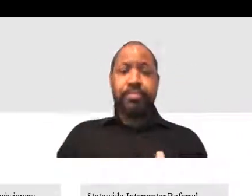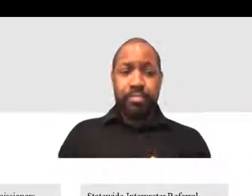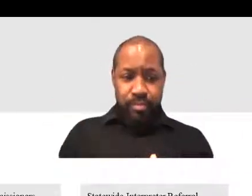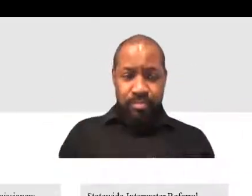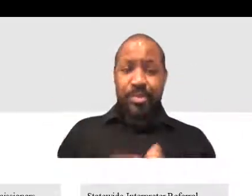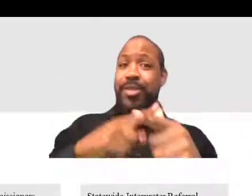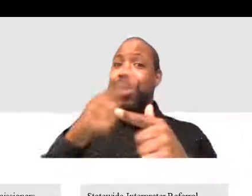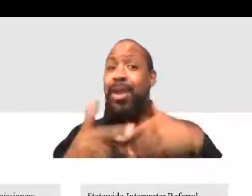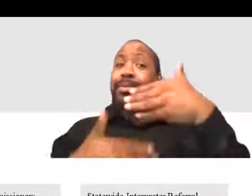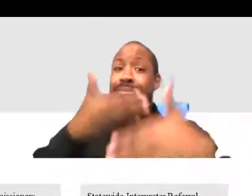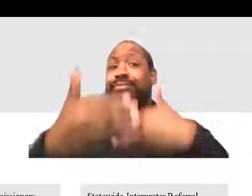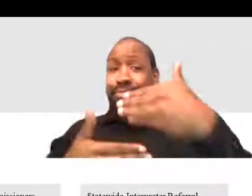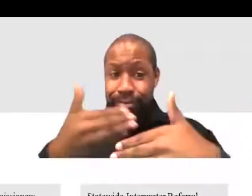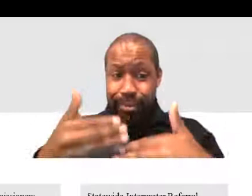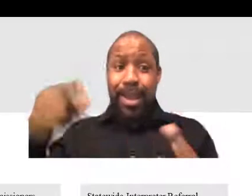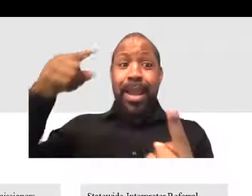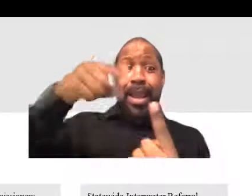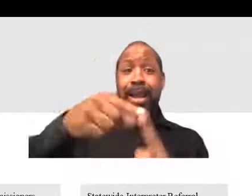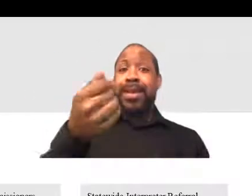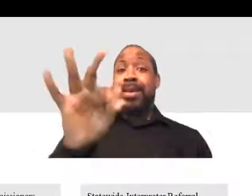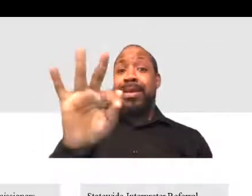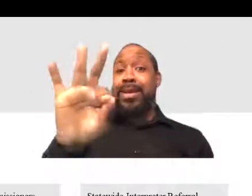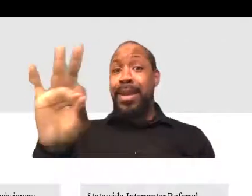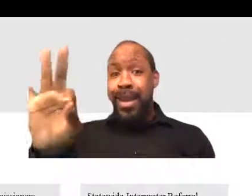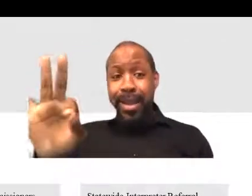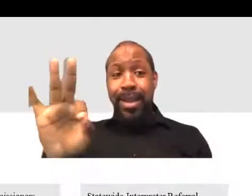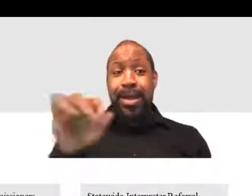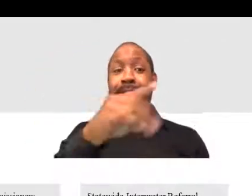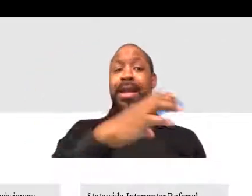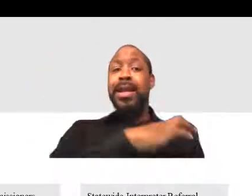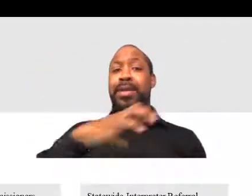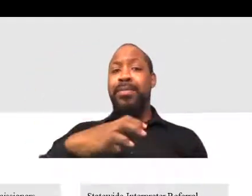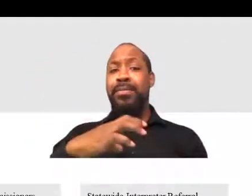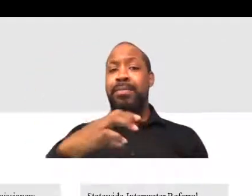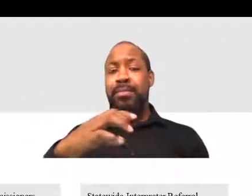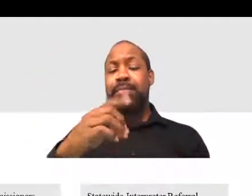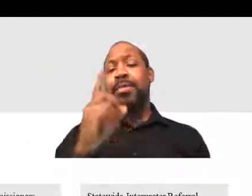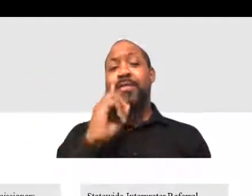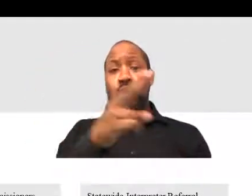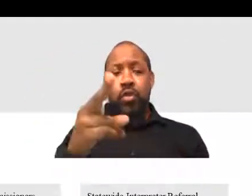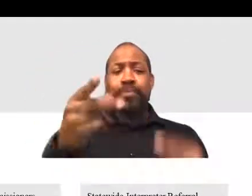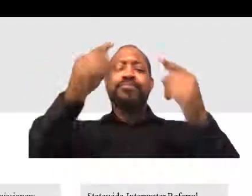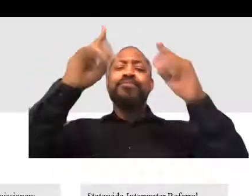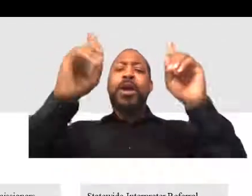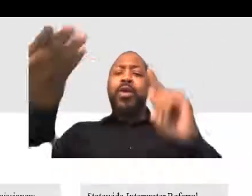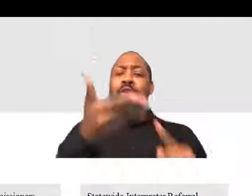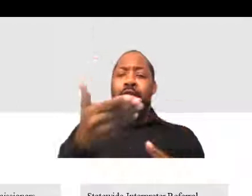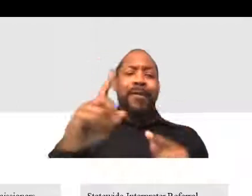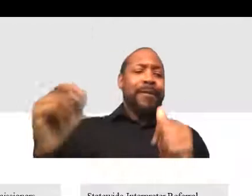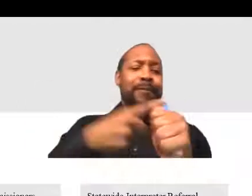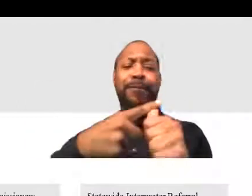And there's a picture there below the timeline that shows the first interpreter referral. In 1999,